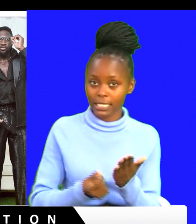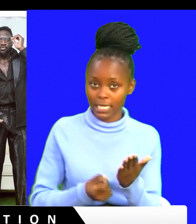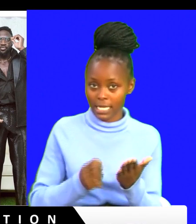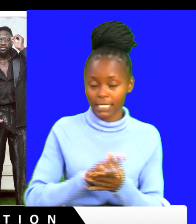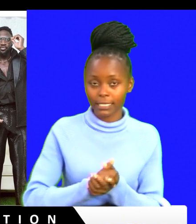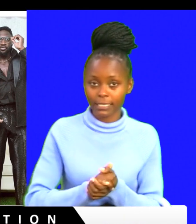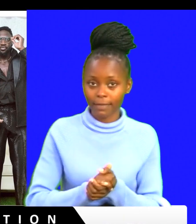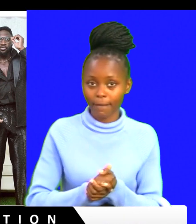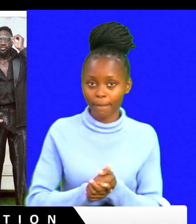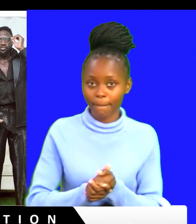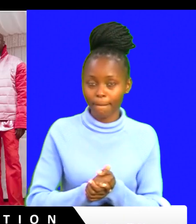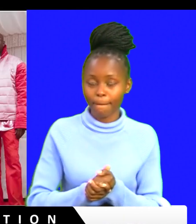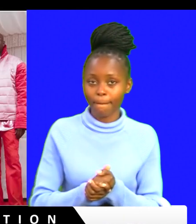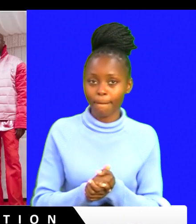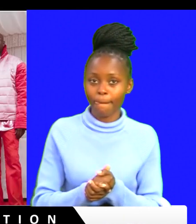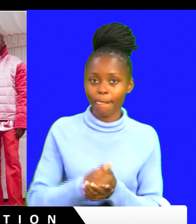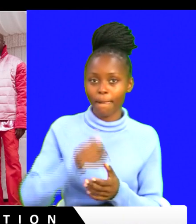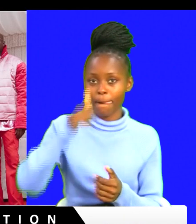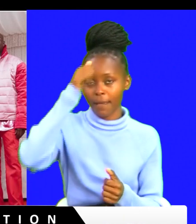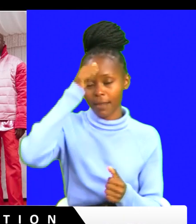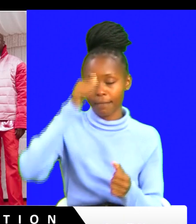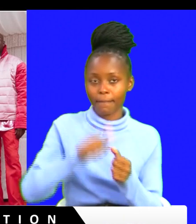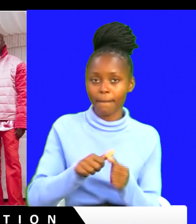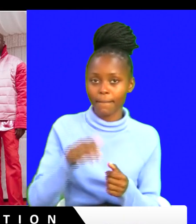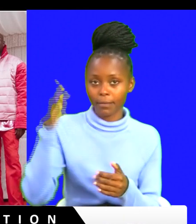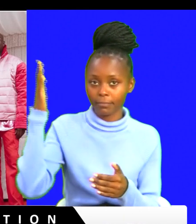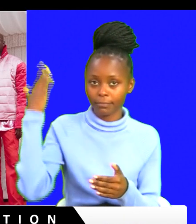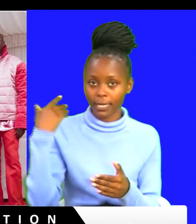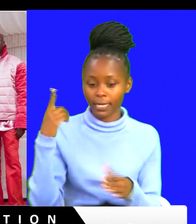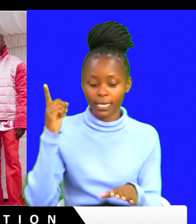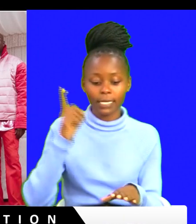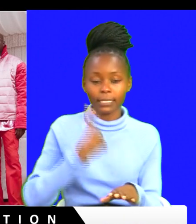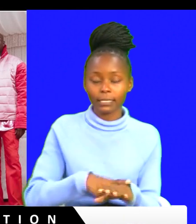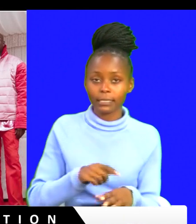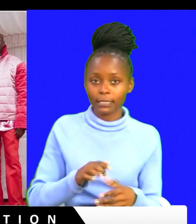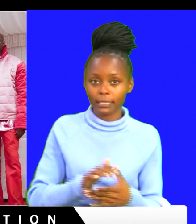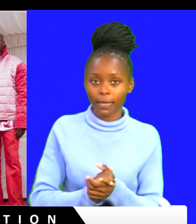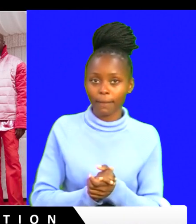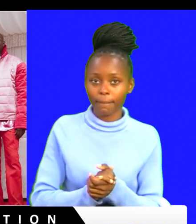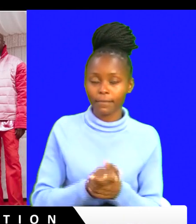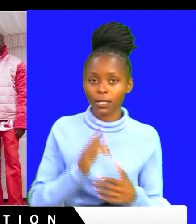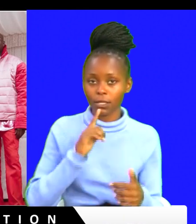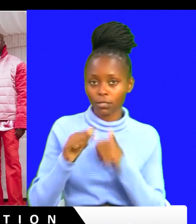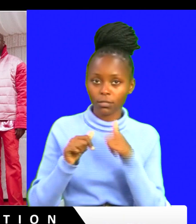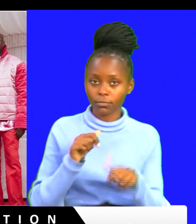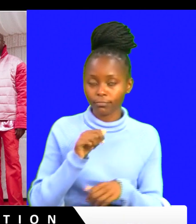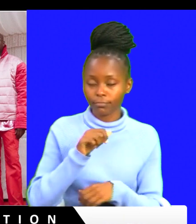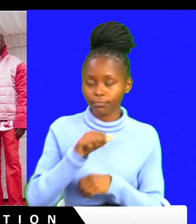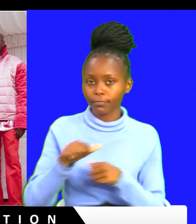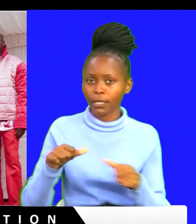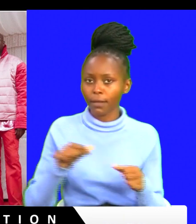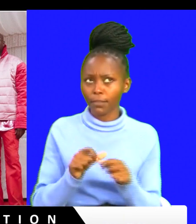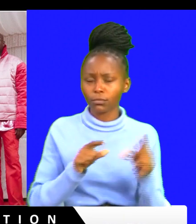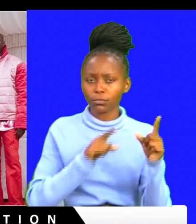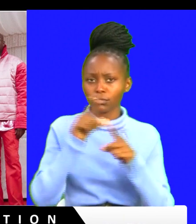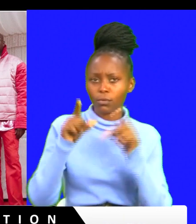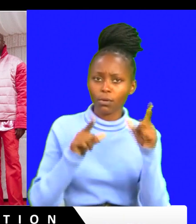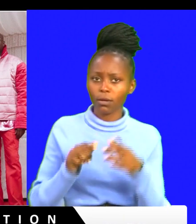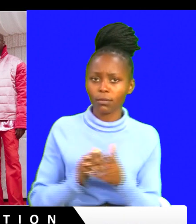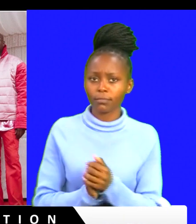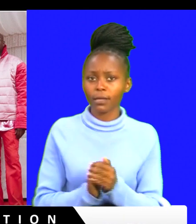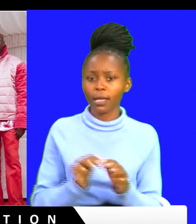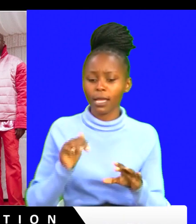them. We all remember the time when tulikuwa tunaongelelea the tour which they're taking across the world. So that's some very exciting news. Let's hope